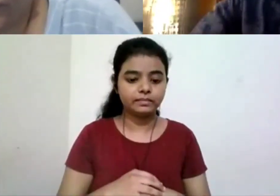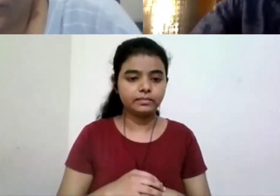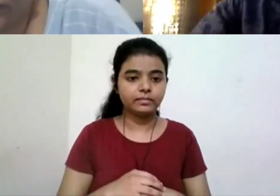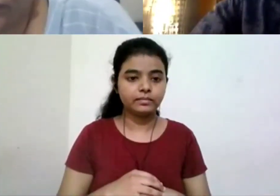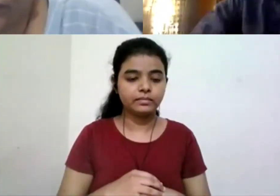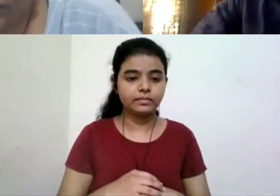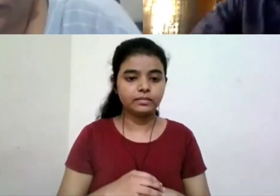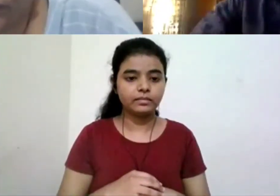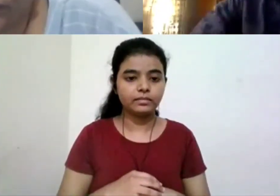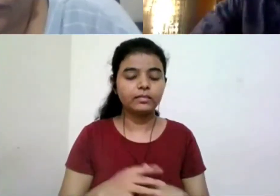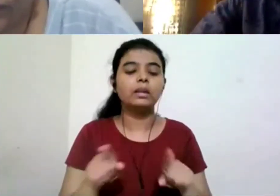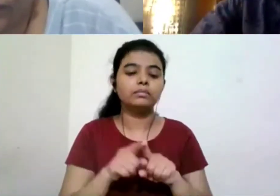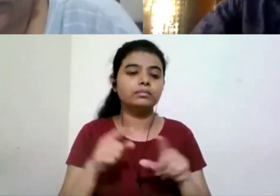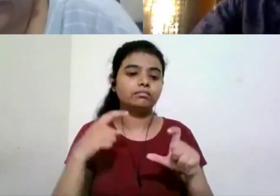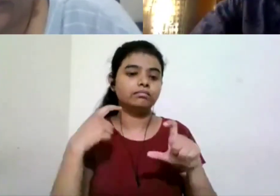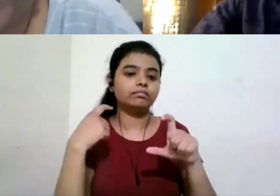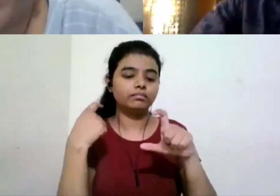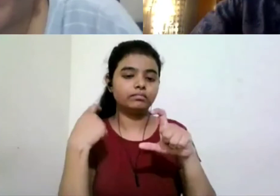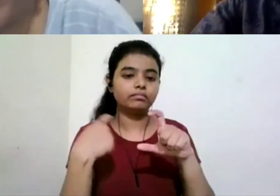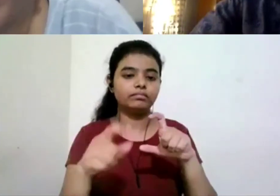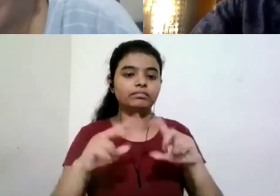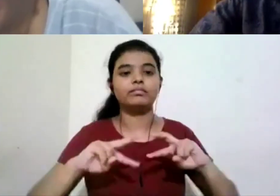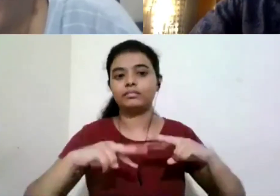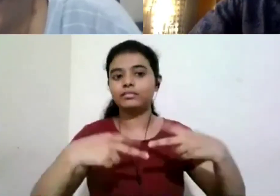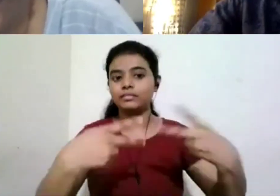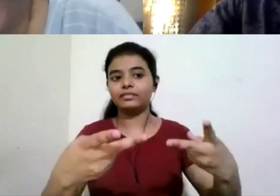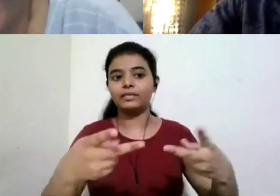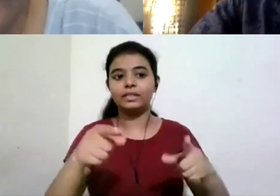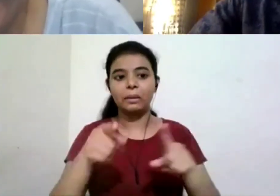I'm replying to you.